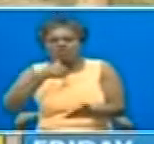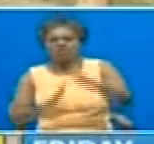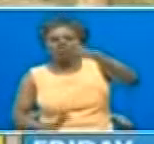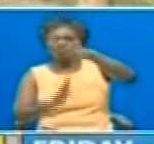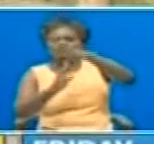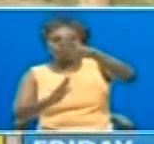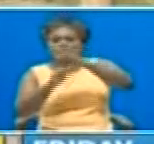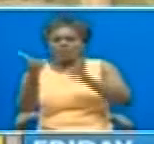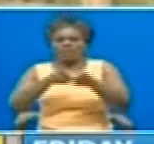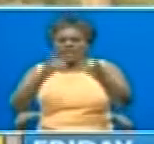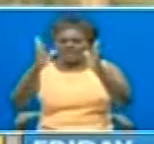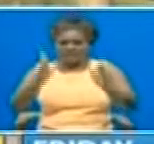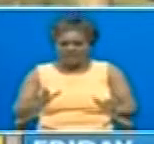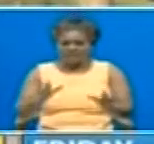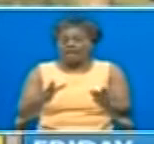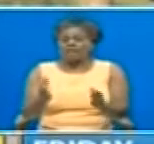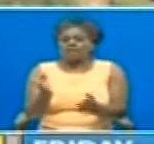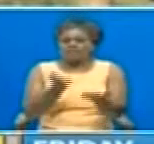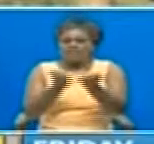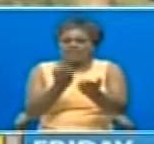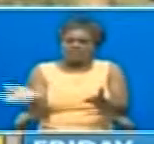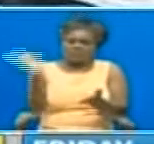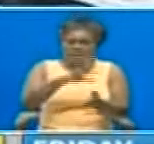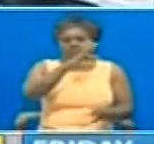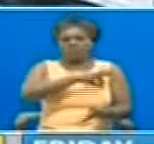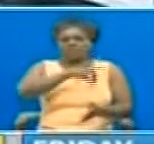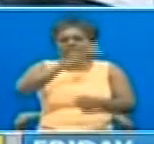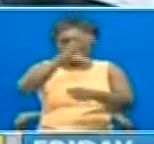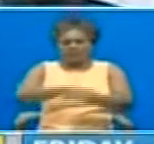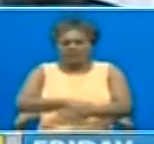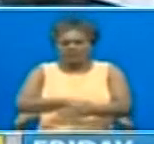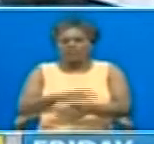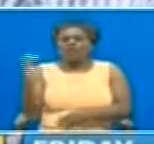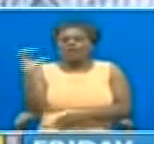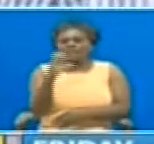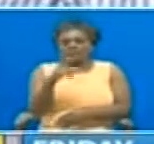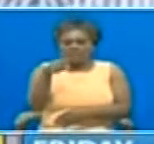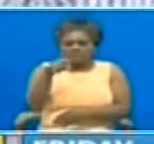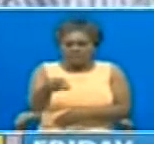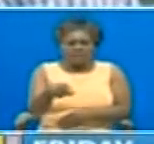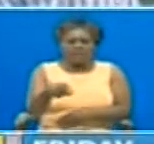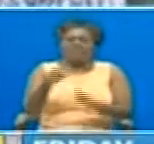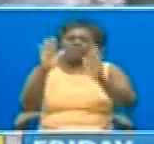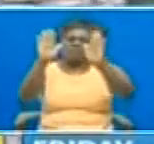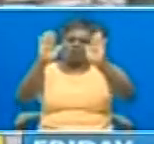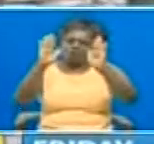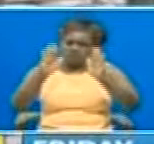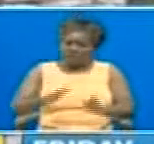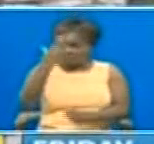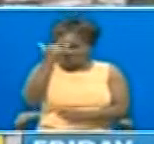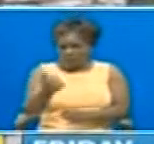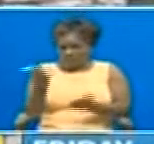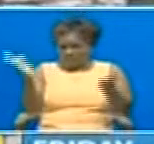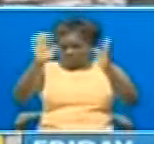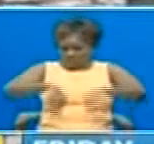who will be tasked in driving the business back to sound profitability. For consumers, it will be of great importance since a